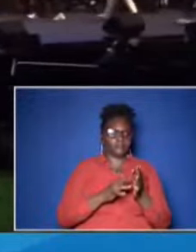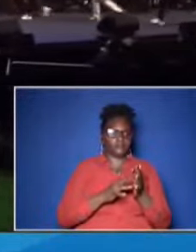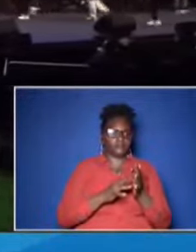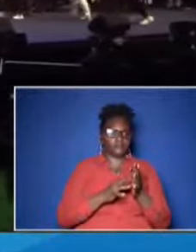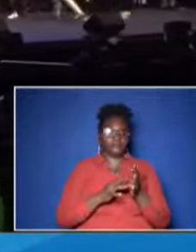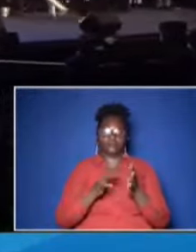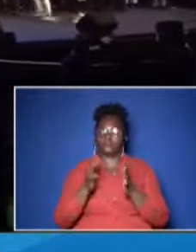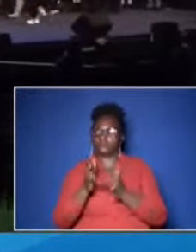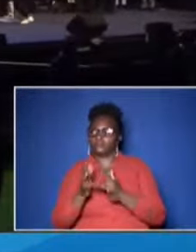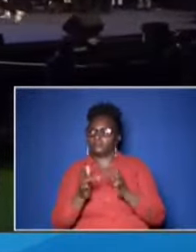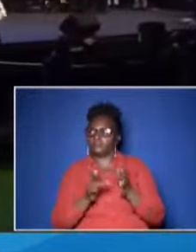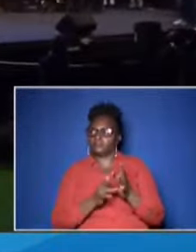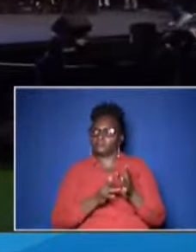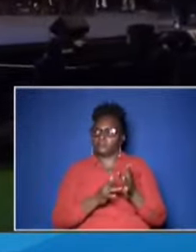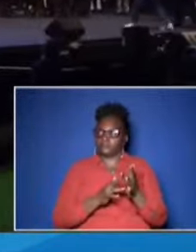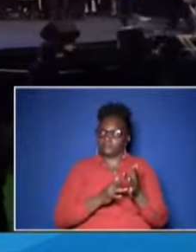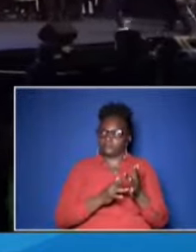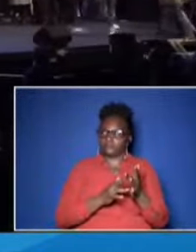Jesus